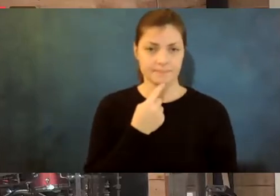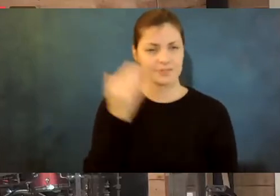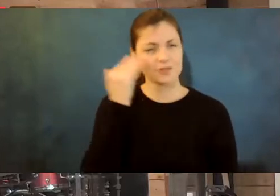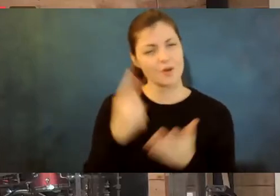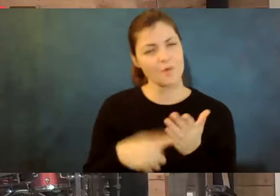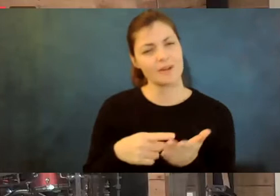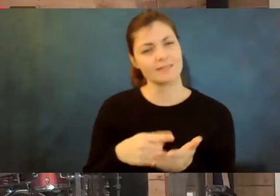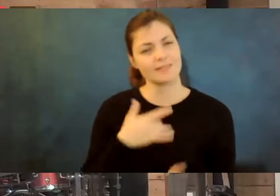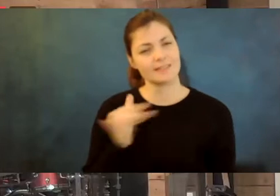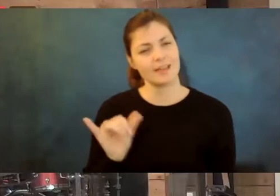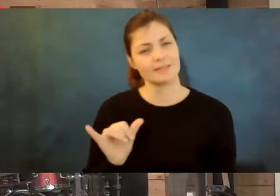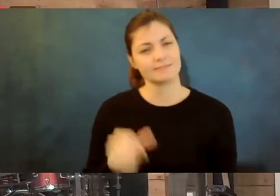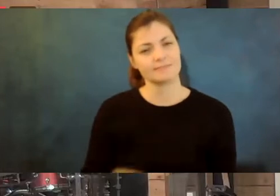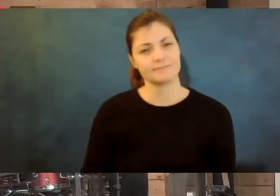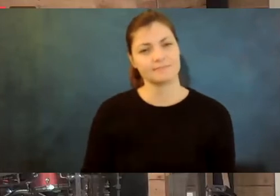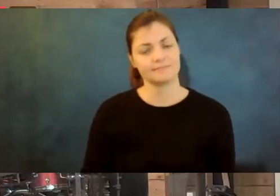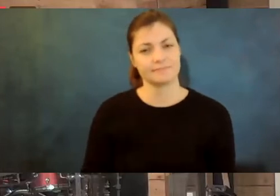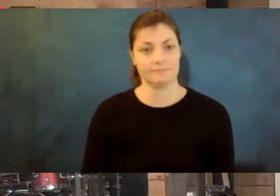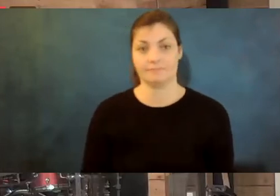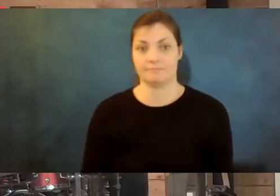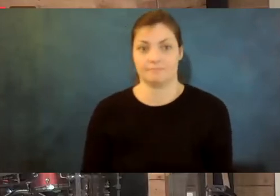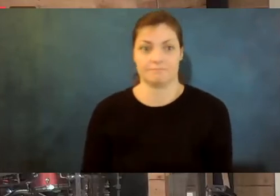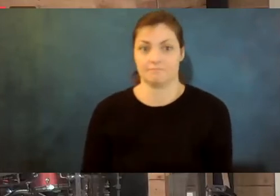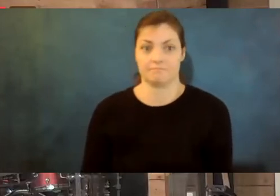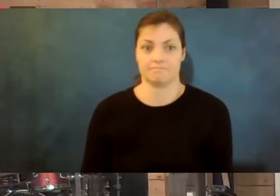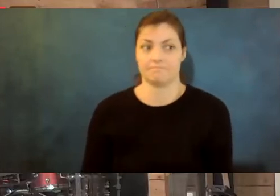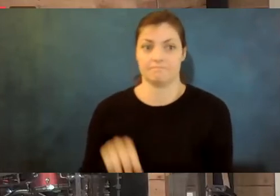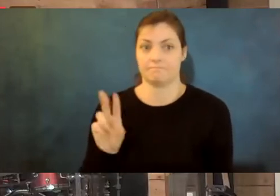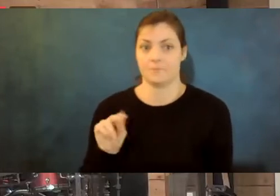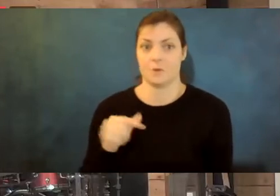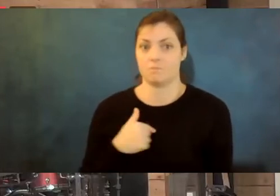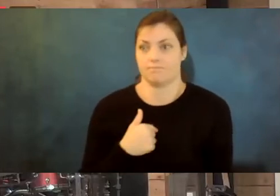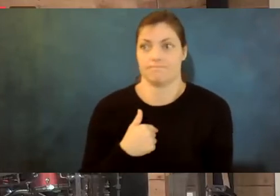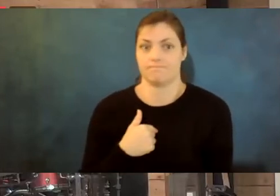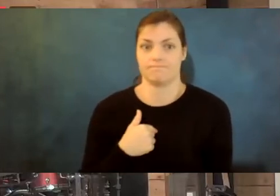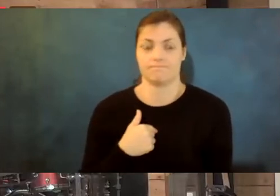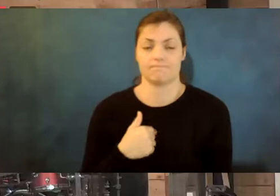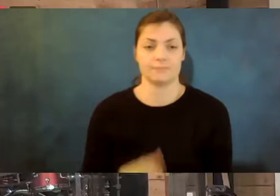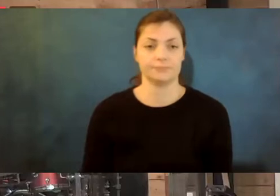it's like?" And I remember, because I shook my head. I said, "No.